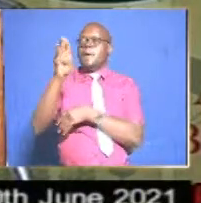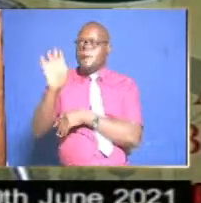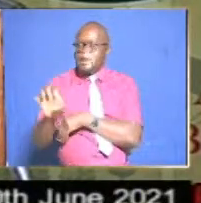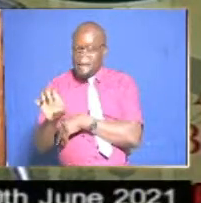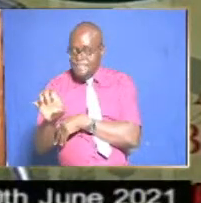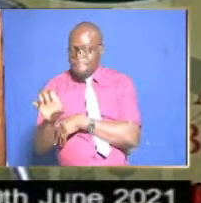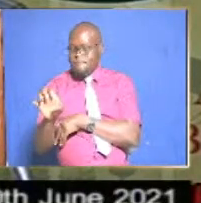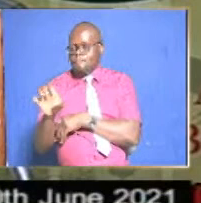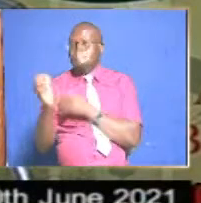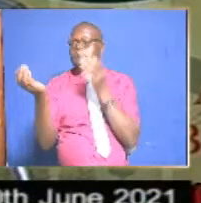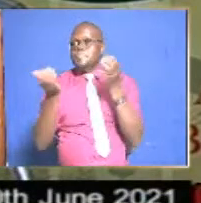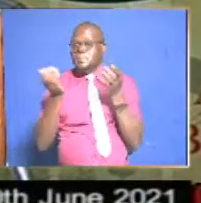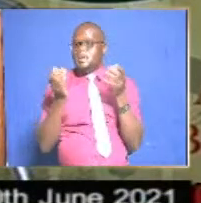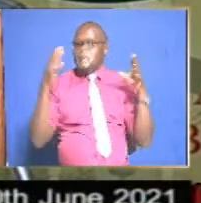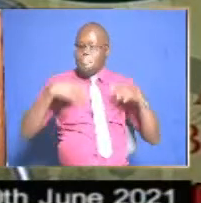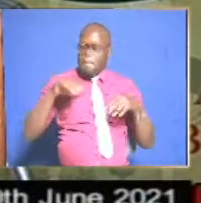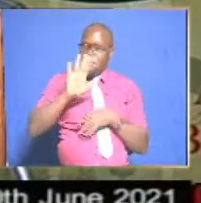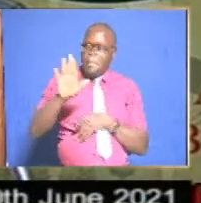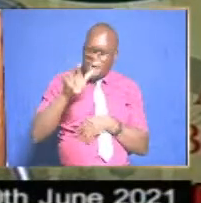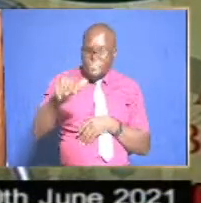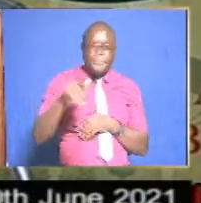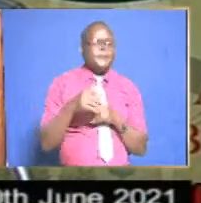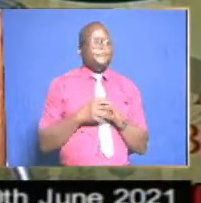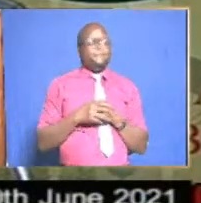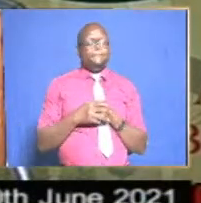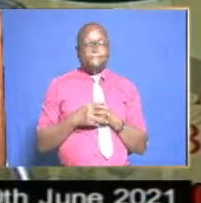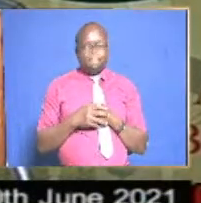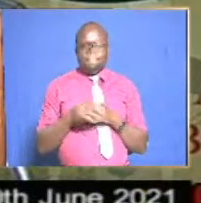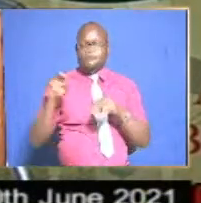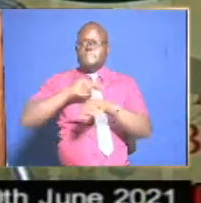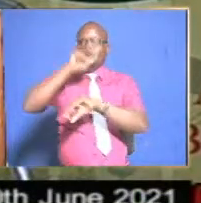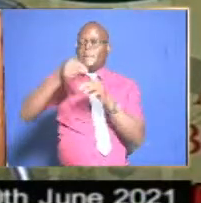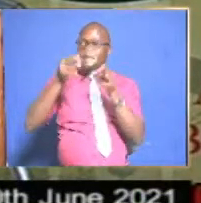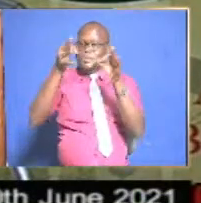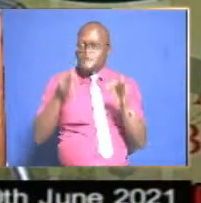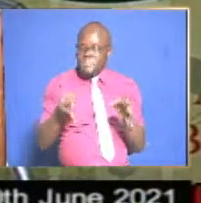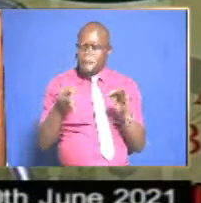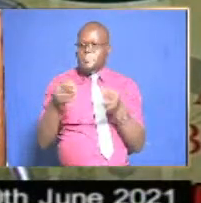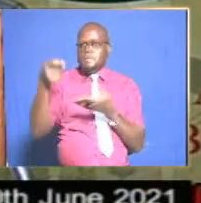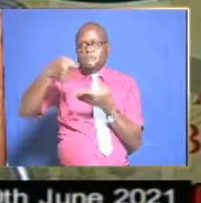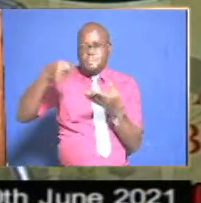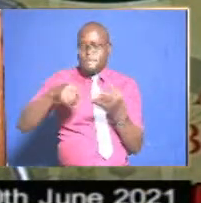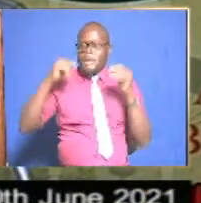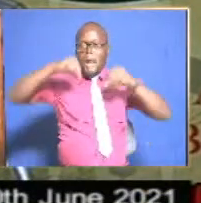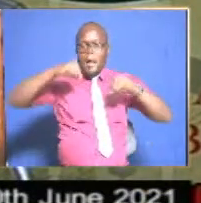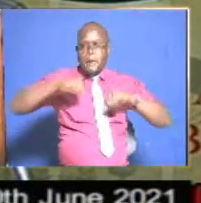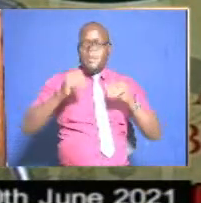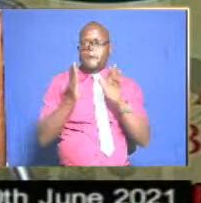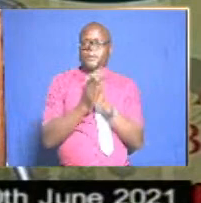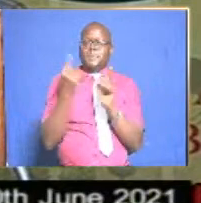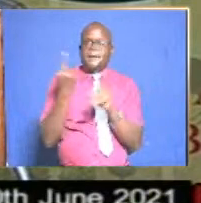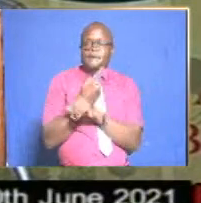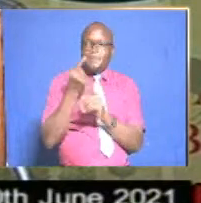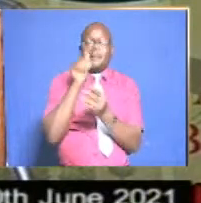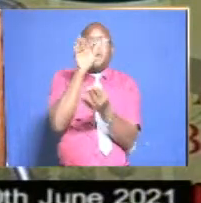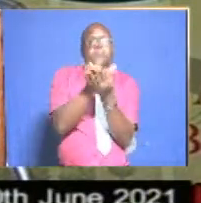and medium enterprises. To this effect, the National Treasury signed credit guarantee agreements with 7 commercial banks who have now